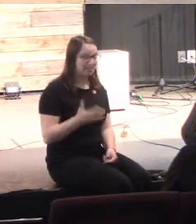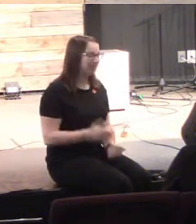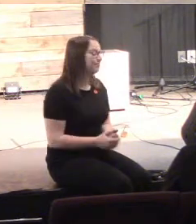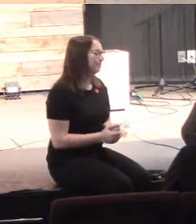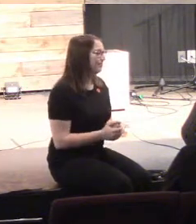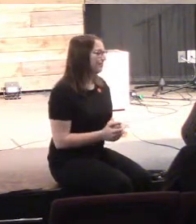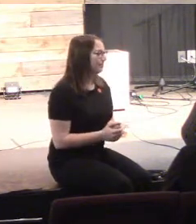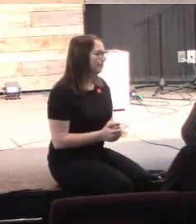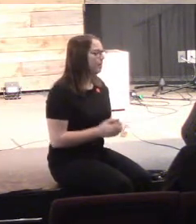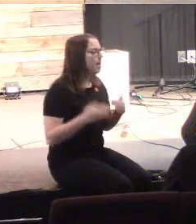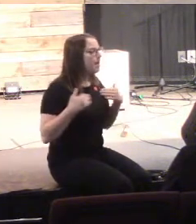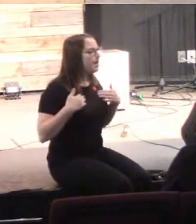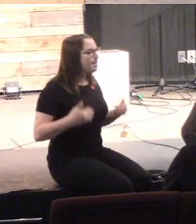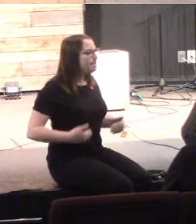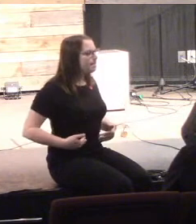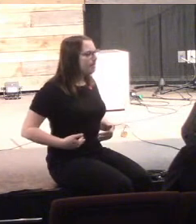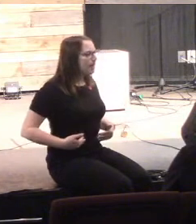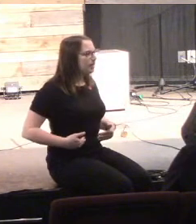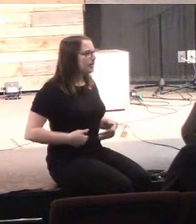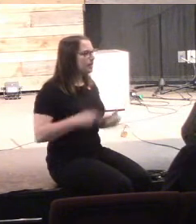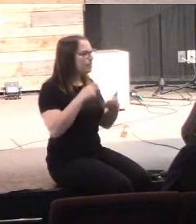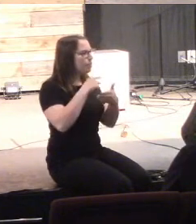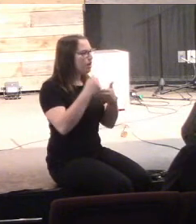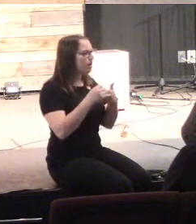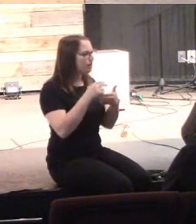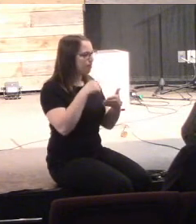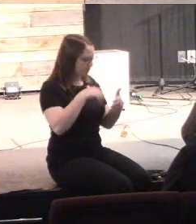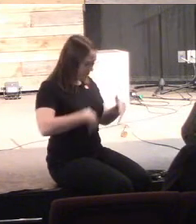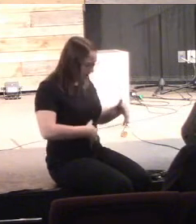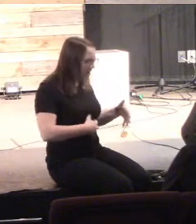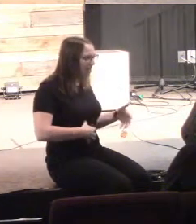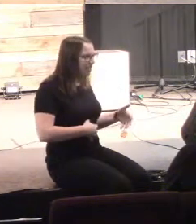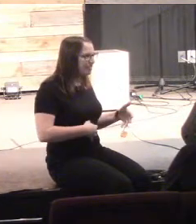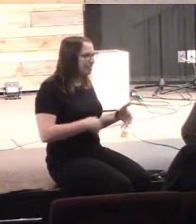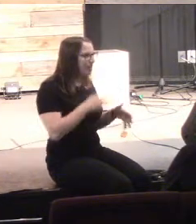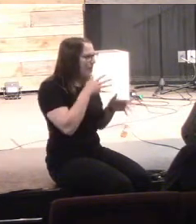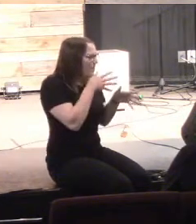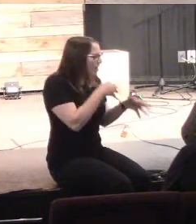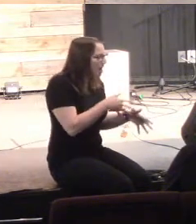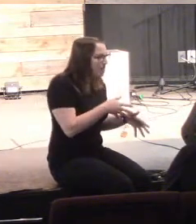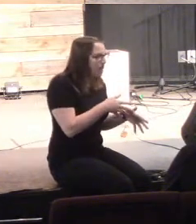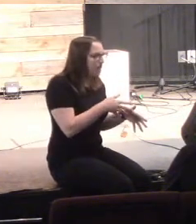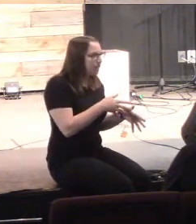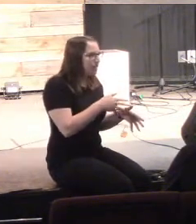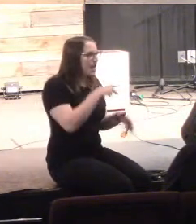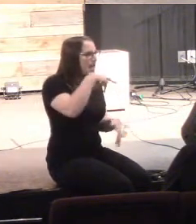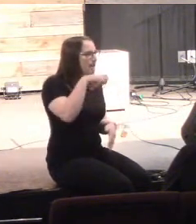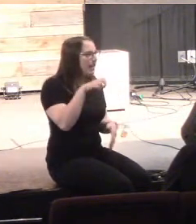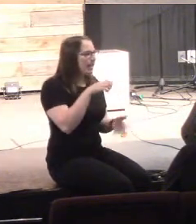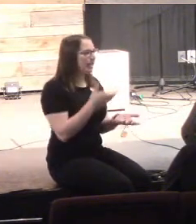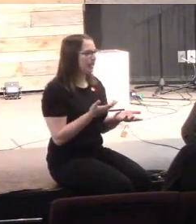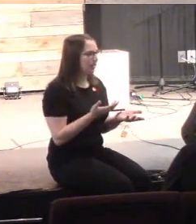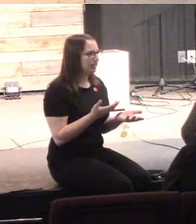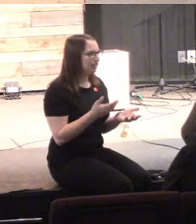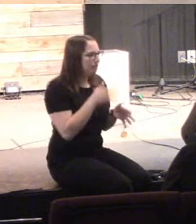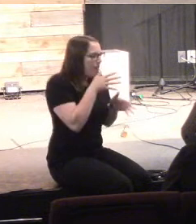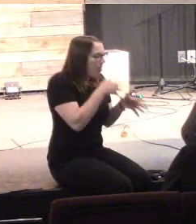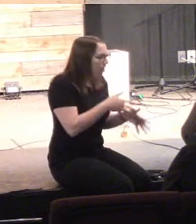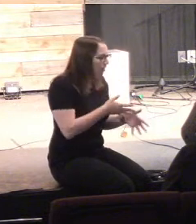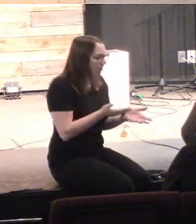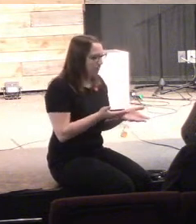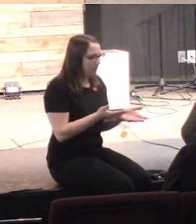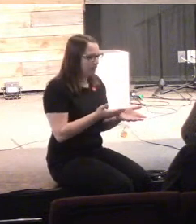Body products, feces, vomit. Yeah, see, even as I say it, people go, ew, you know what I mean?